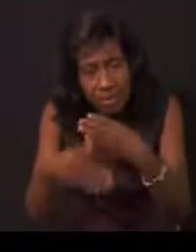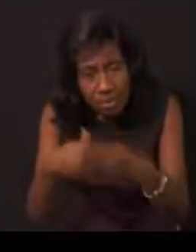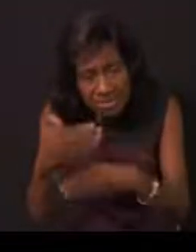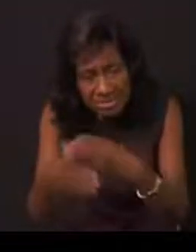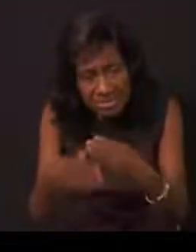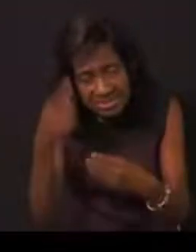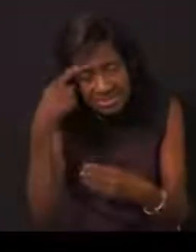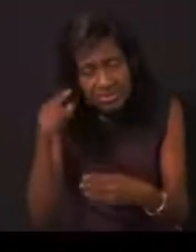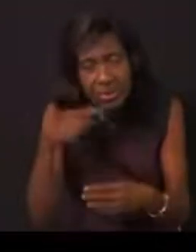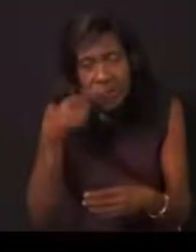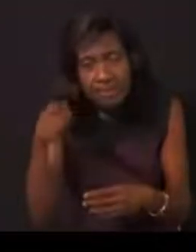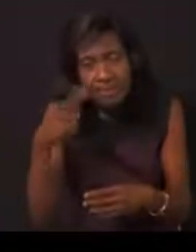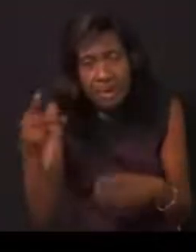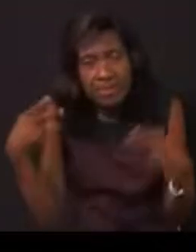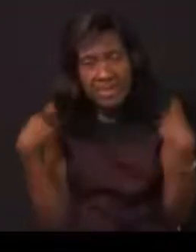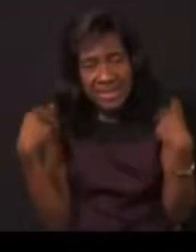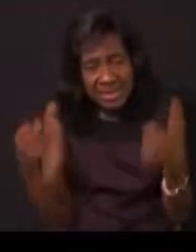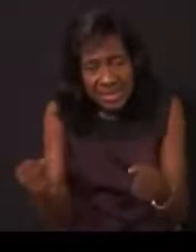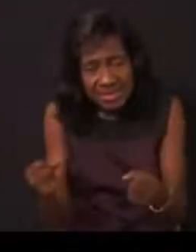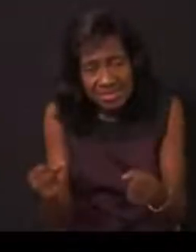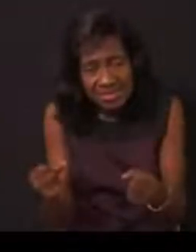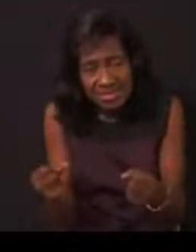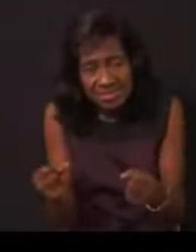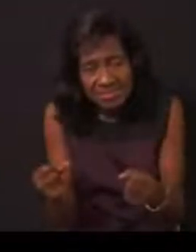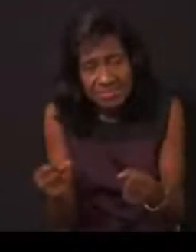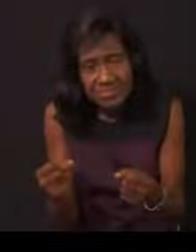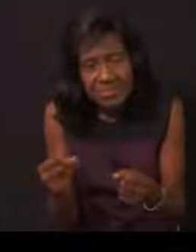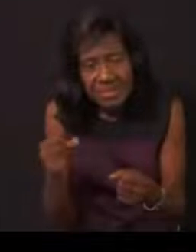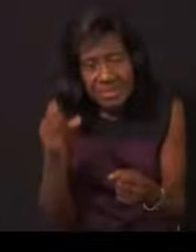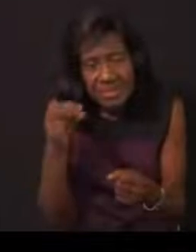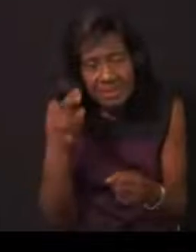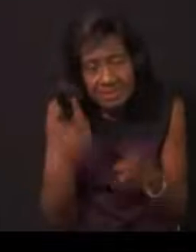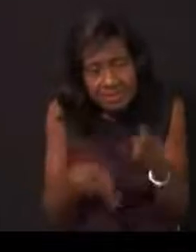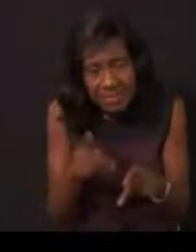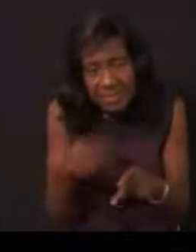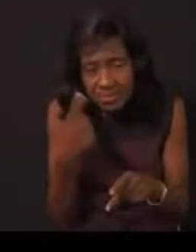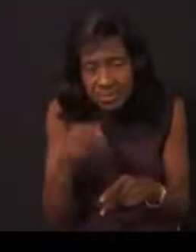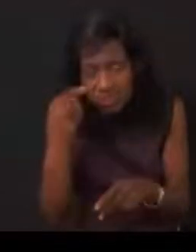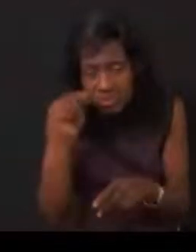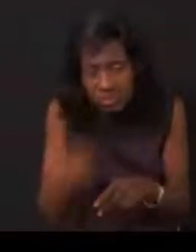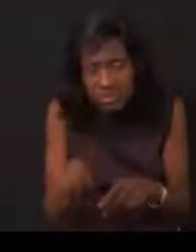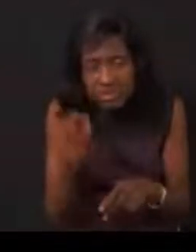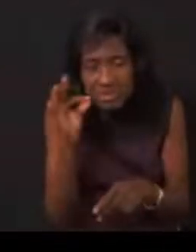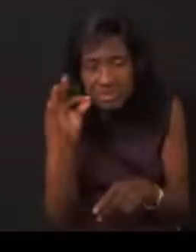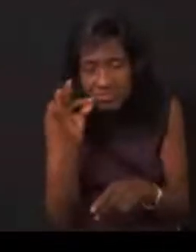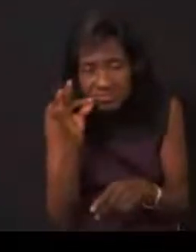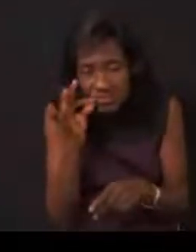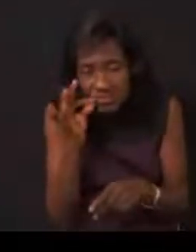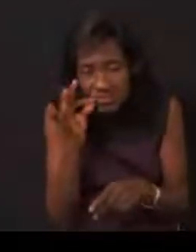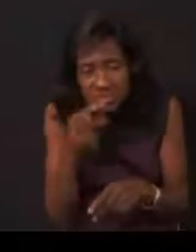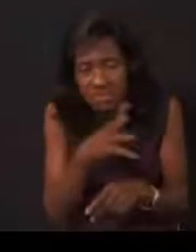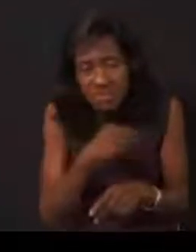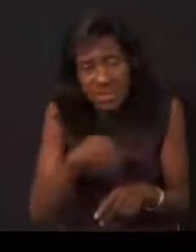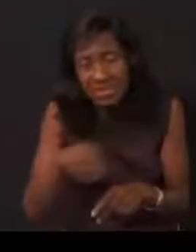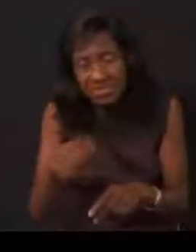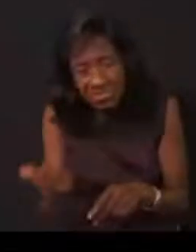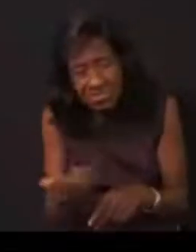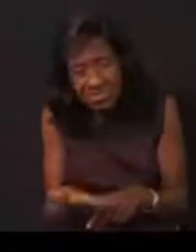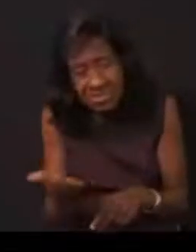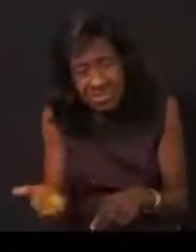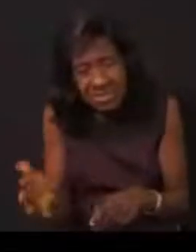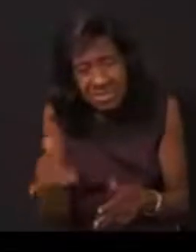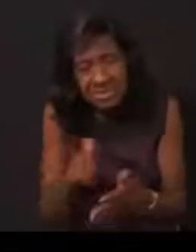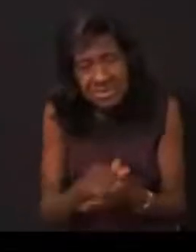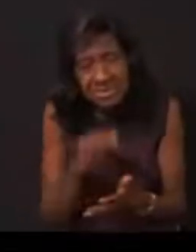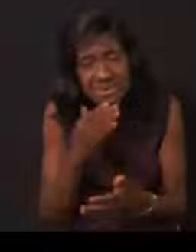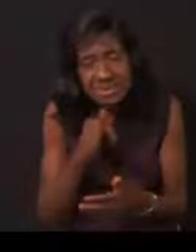of those persons who find themselves in this situation, needing food or sanitary supplies. That's why the flu